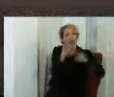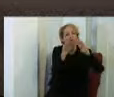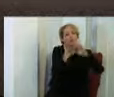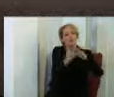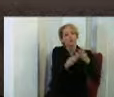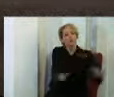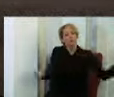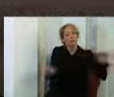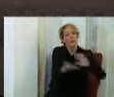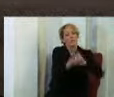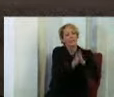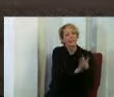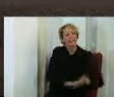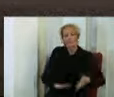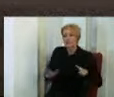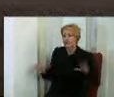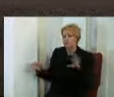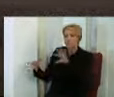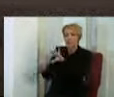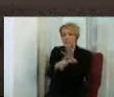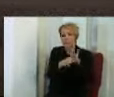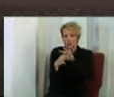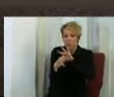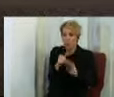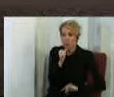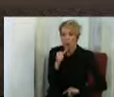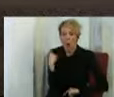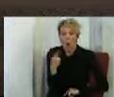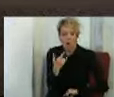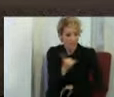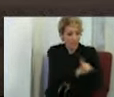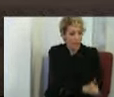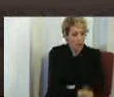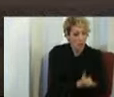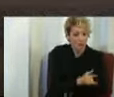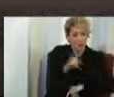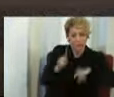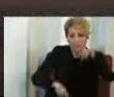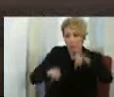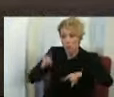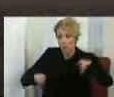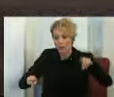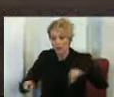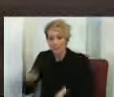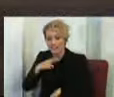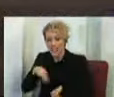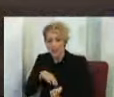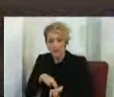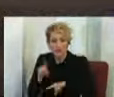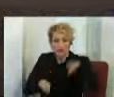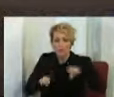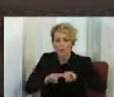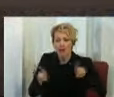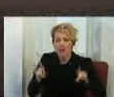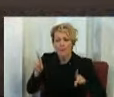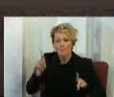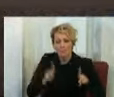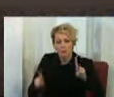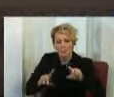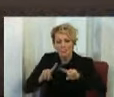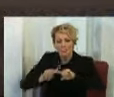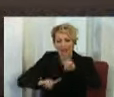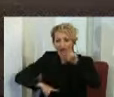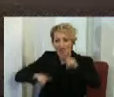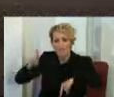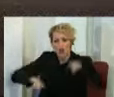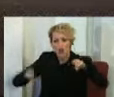will all live in unity, and that is not just as countries and nations, but that's also as peoples, that we might be able to